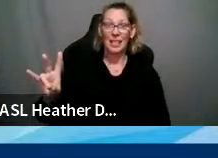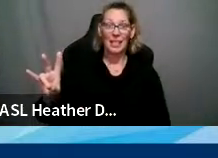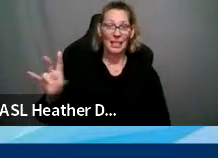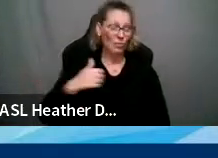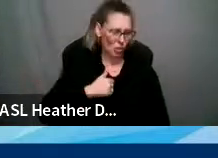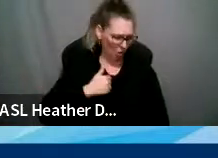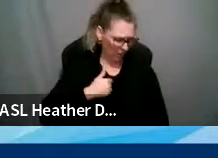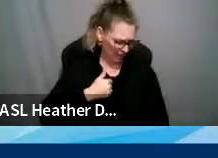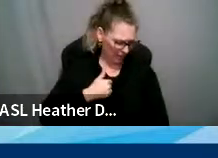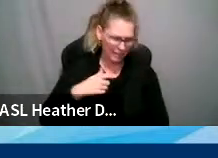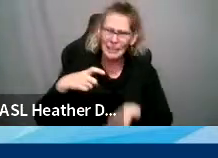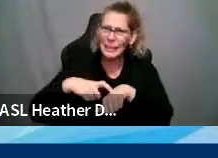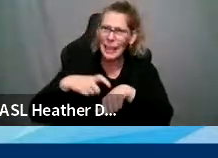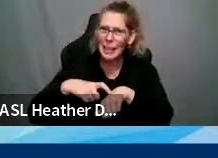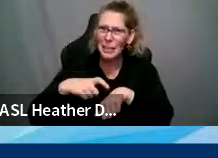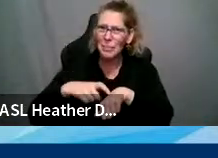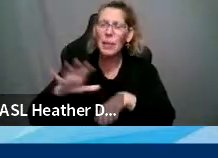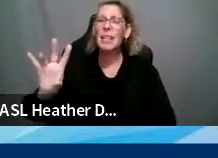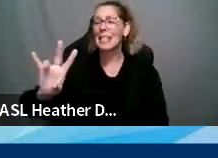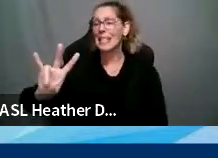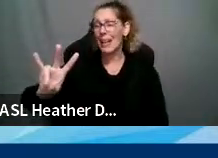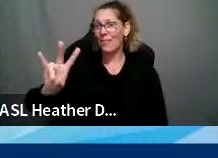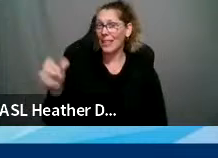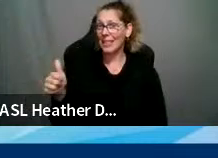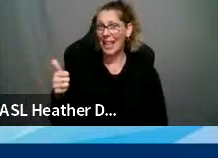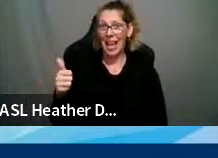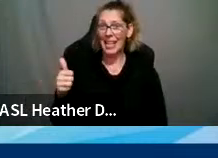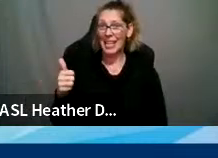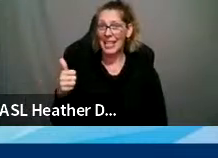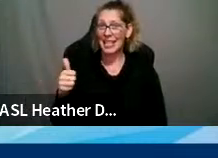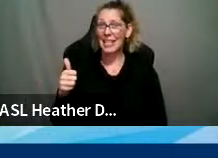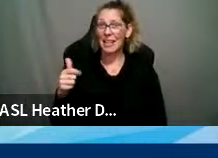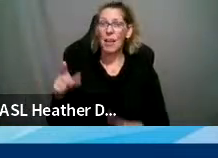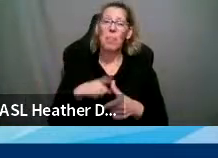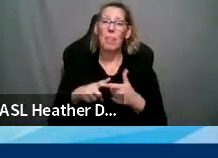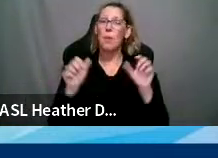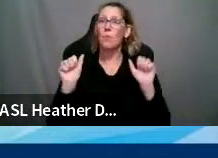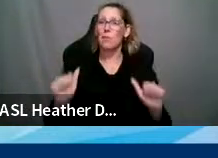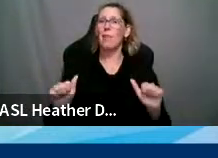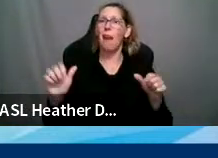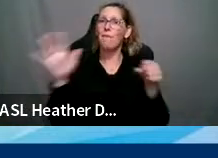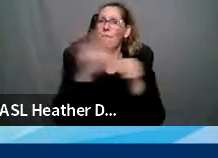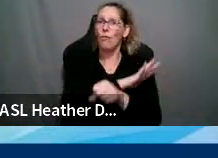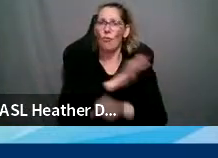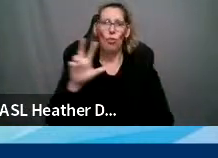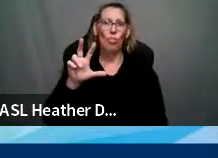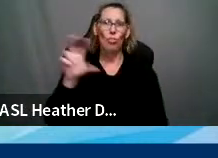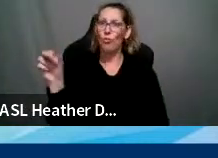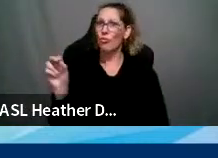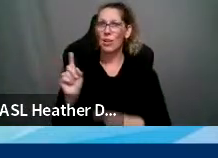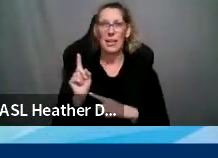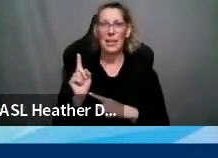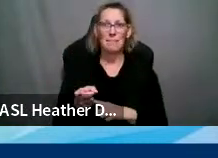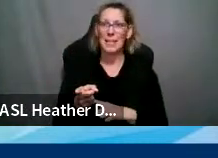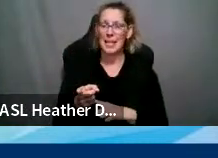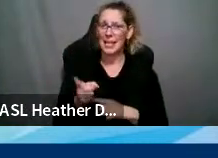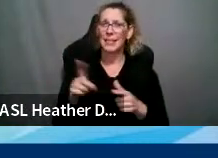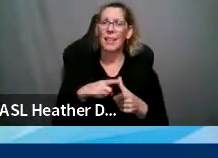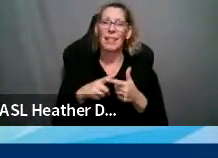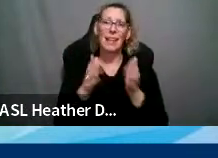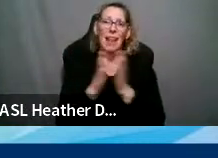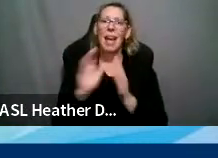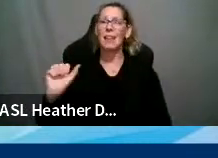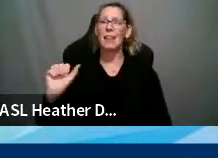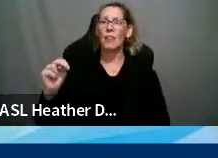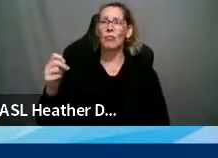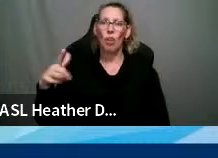sorry, where are we on time? Until 7:10. That way we'll be able to get a full 30 minutes. And just ask Angela,